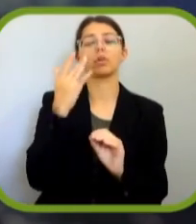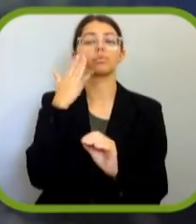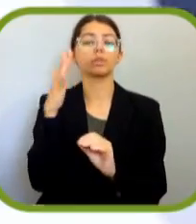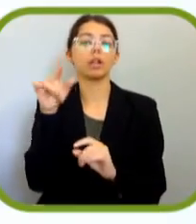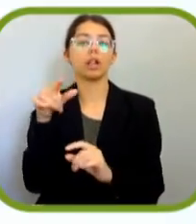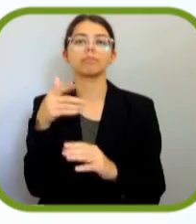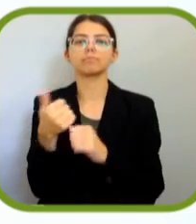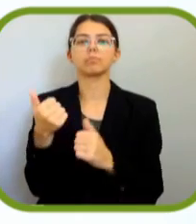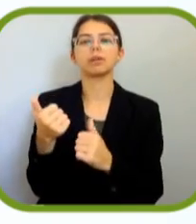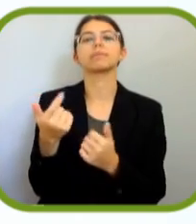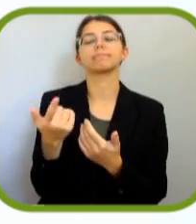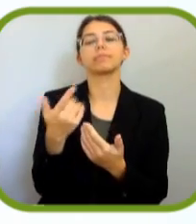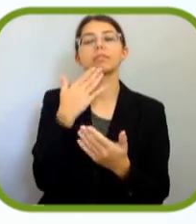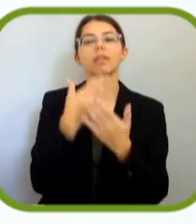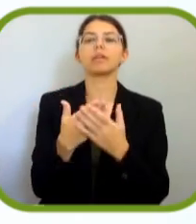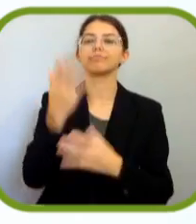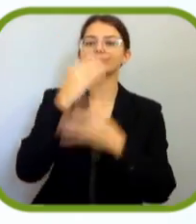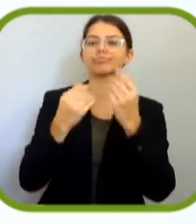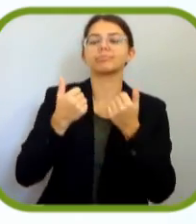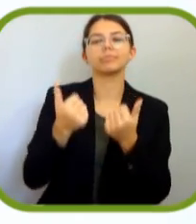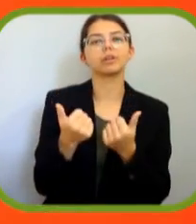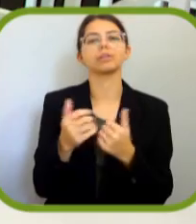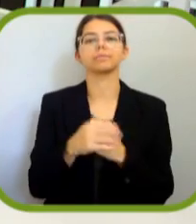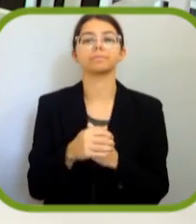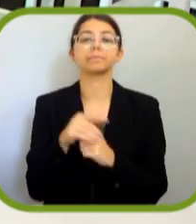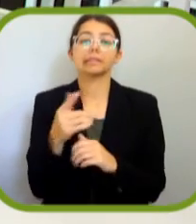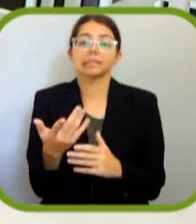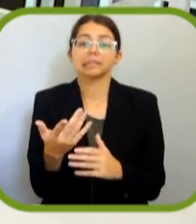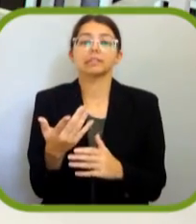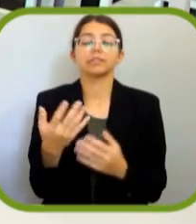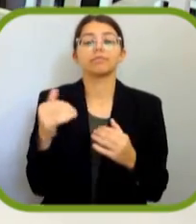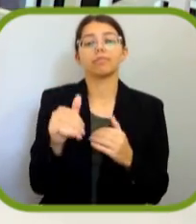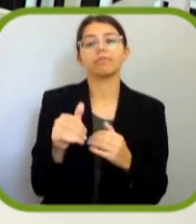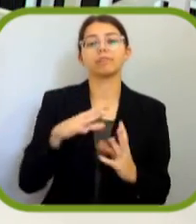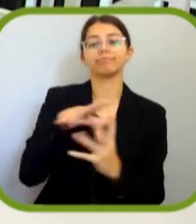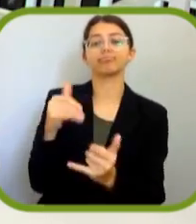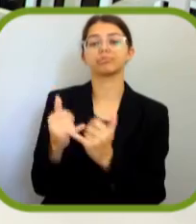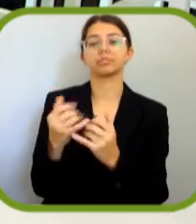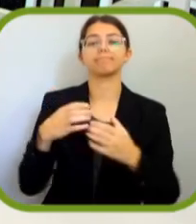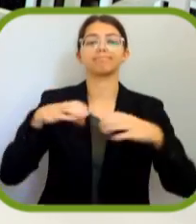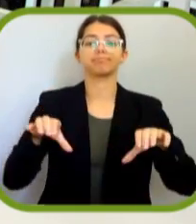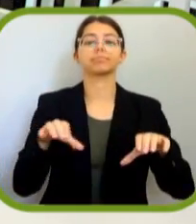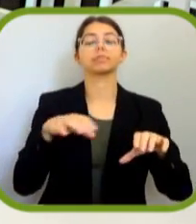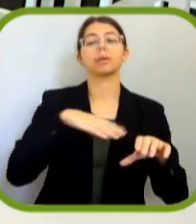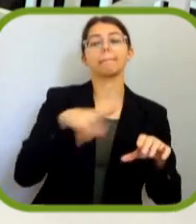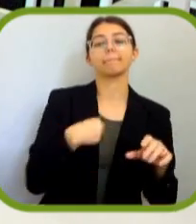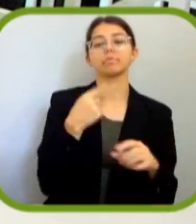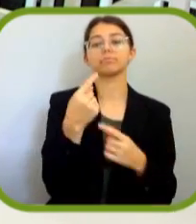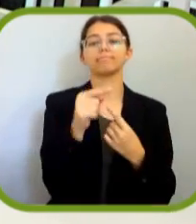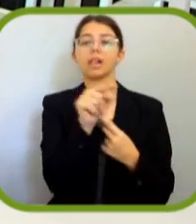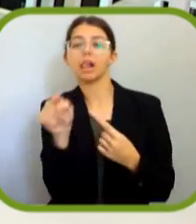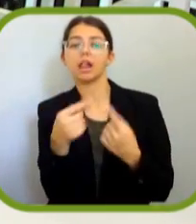education in a way that they can learn better and that they can implement better. So will there be a metaverse divide or parts of the world that